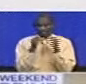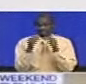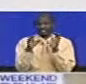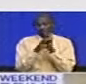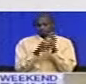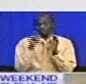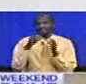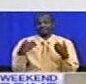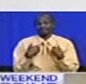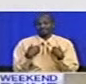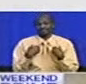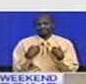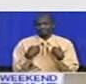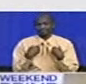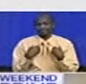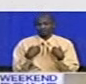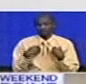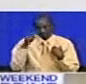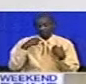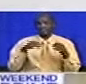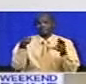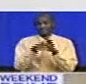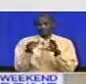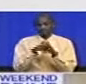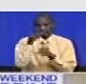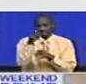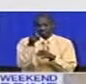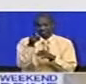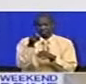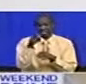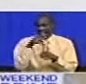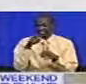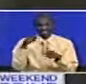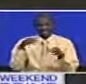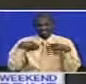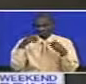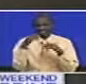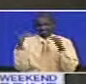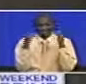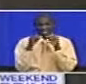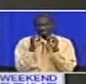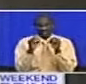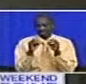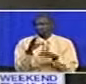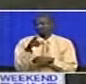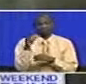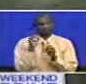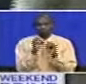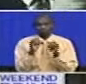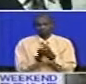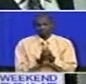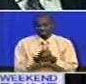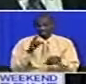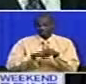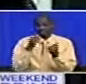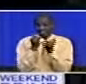constitution. And we don't want to be party to such an undemocratic constitution. By Saturday